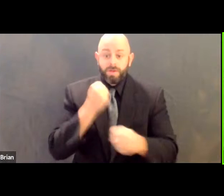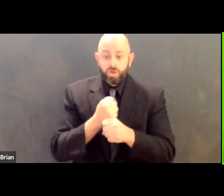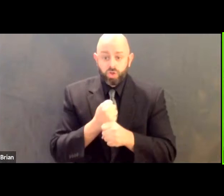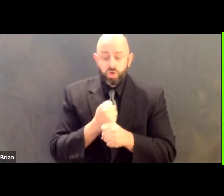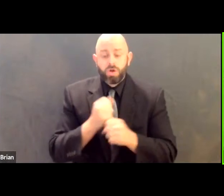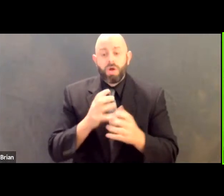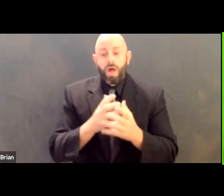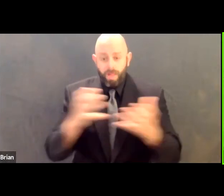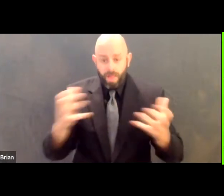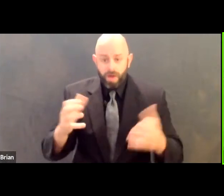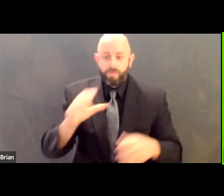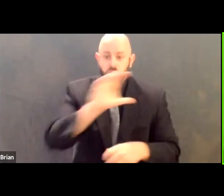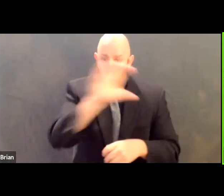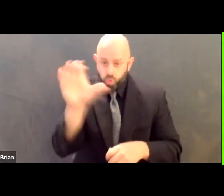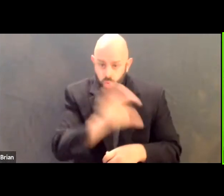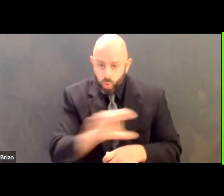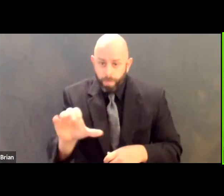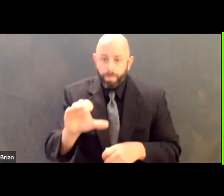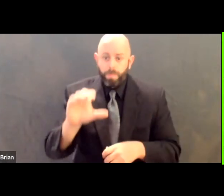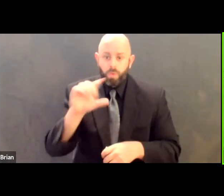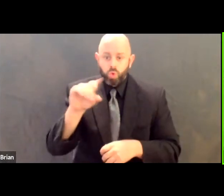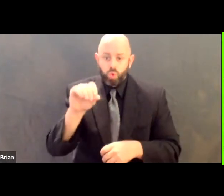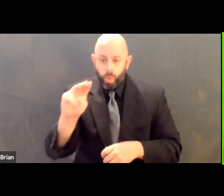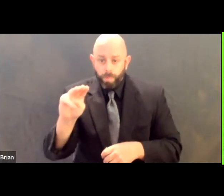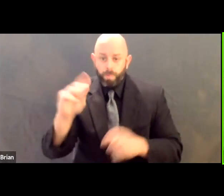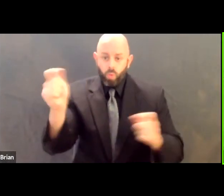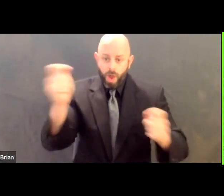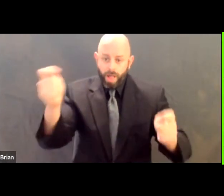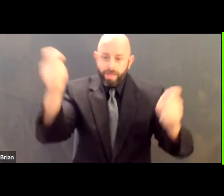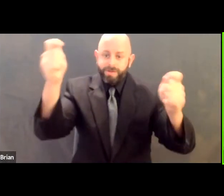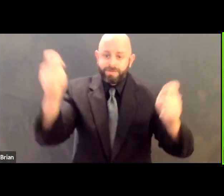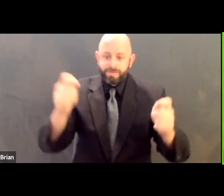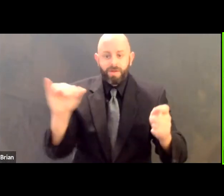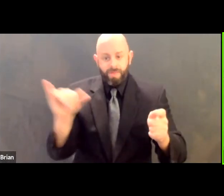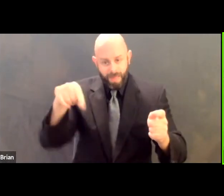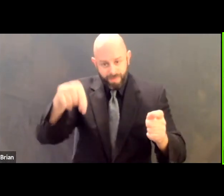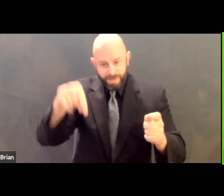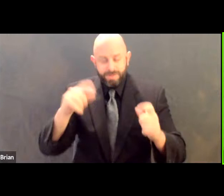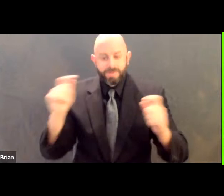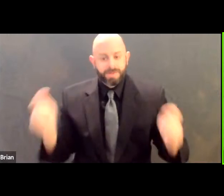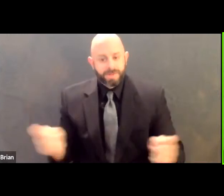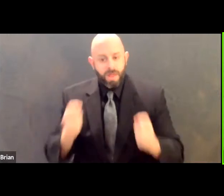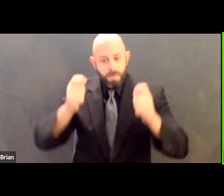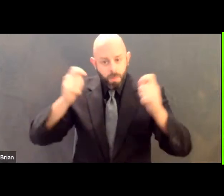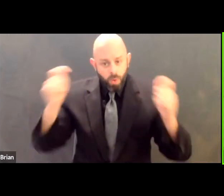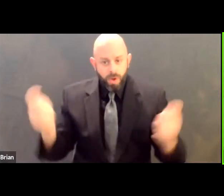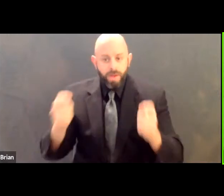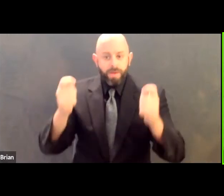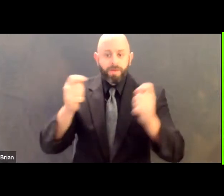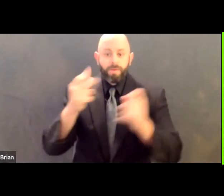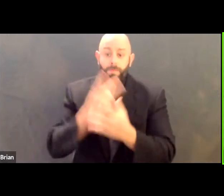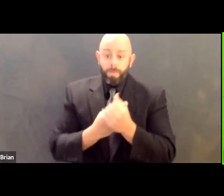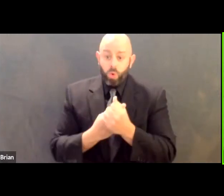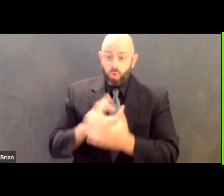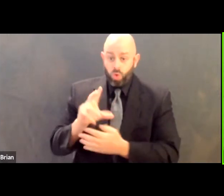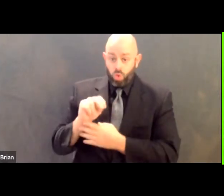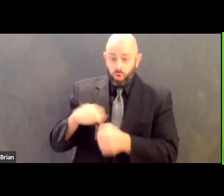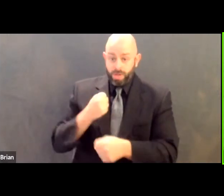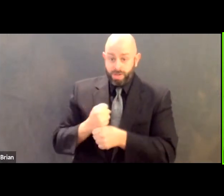Zoom rallies like this meeting, celebrating both the 30 years, the progress we've